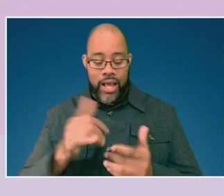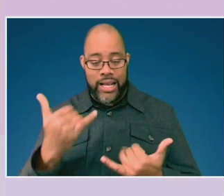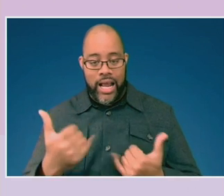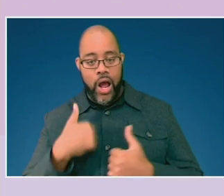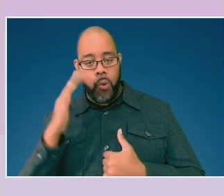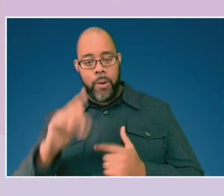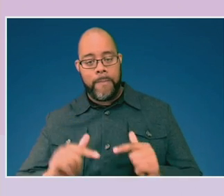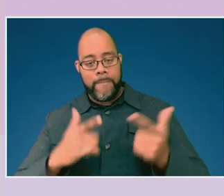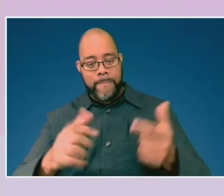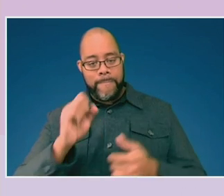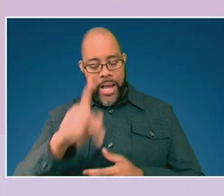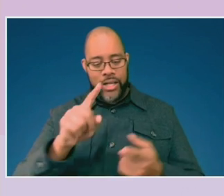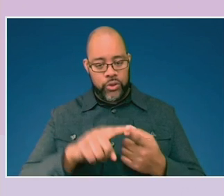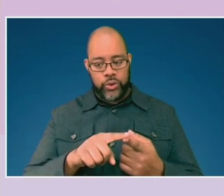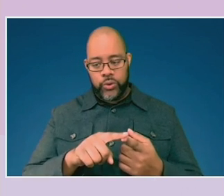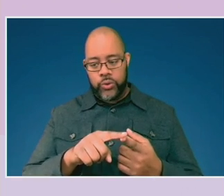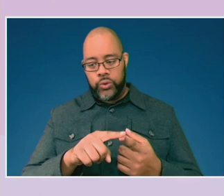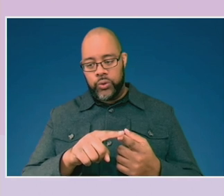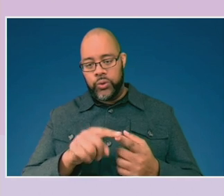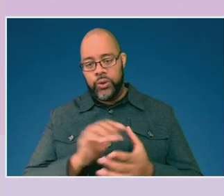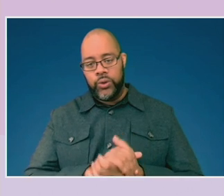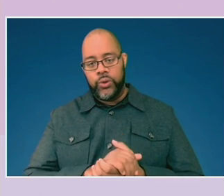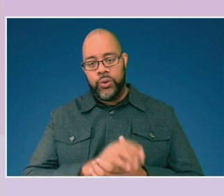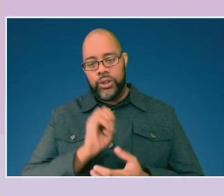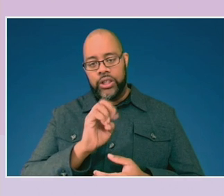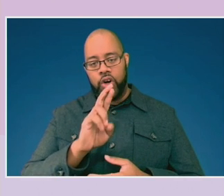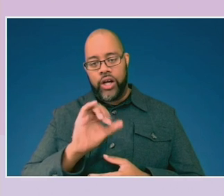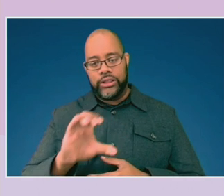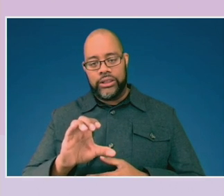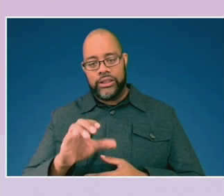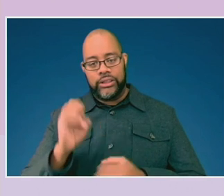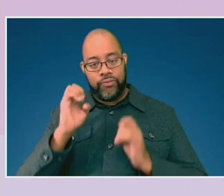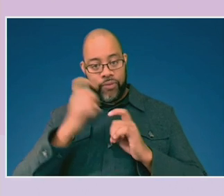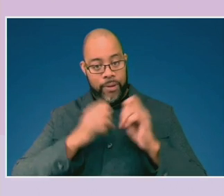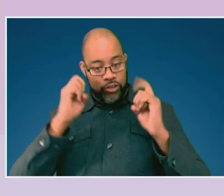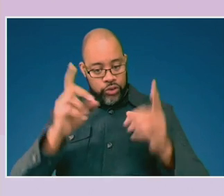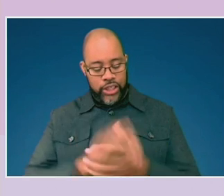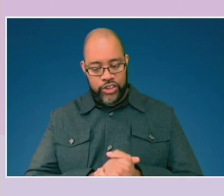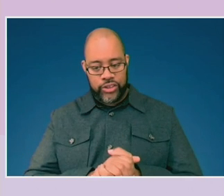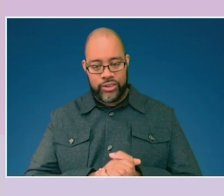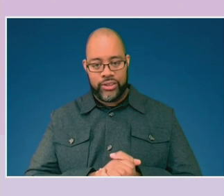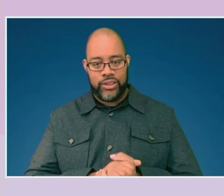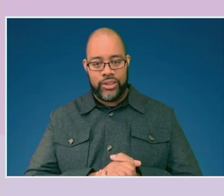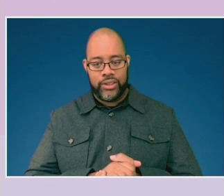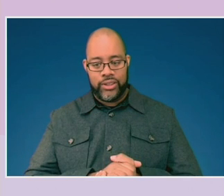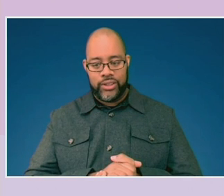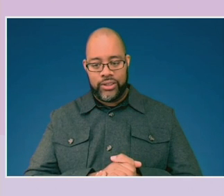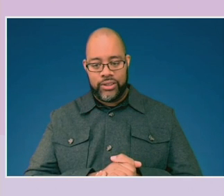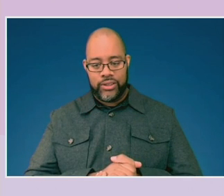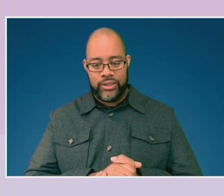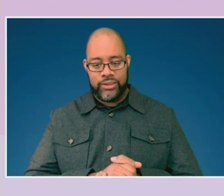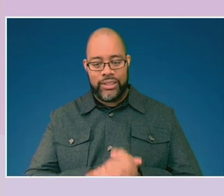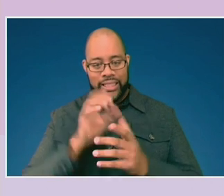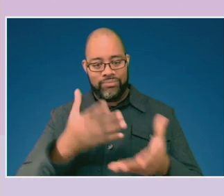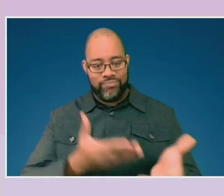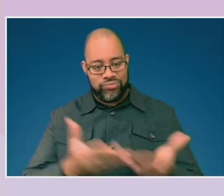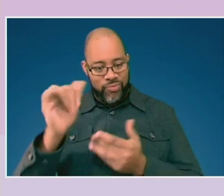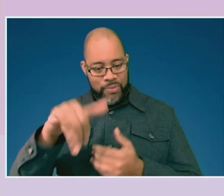turn things back over to my colleague, Eric from Education, and he can take it from here.